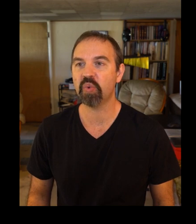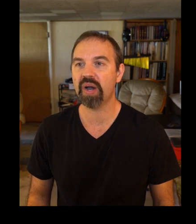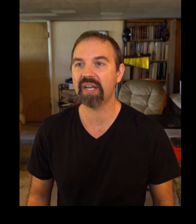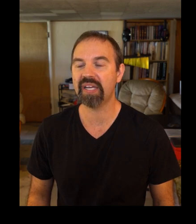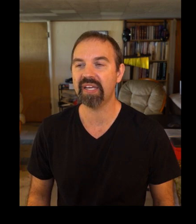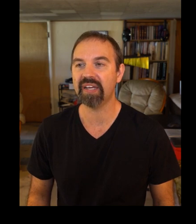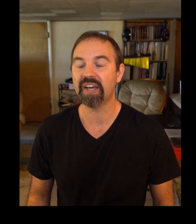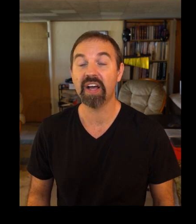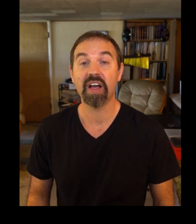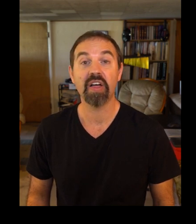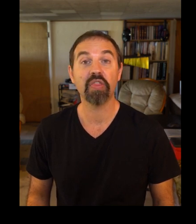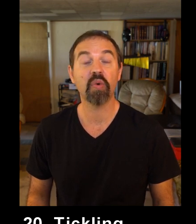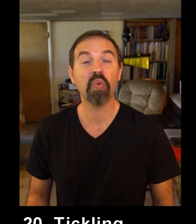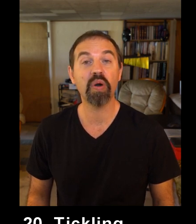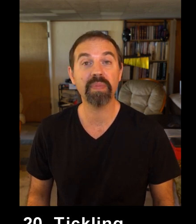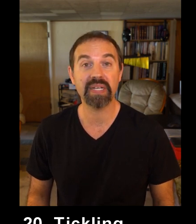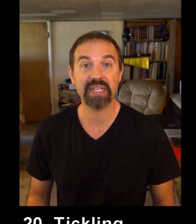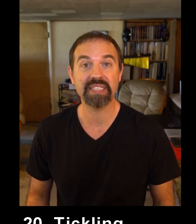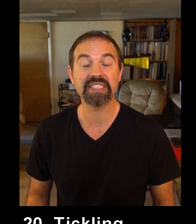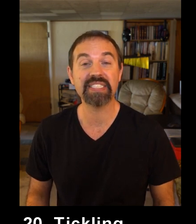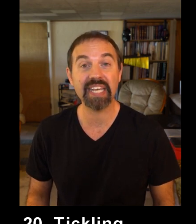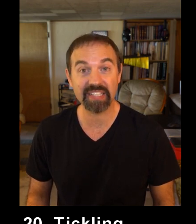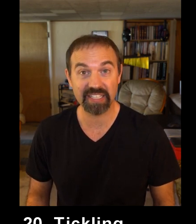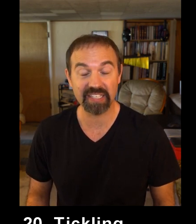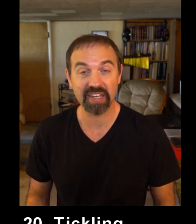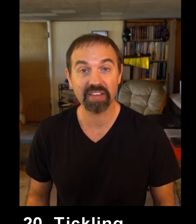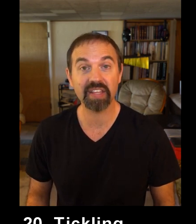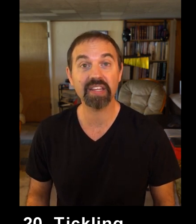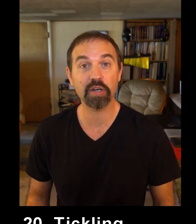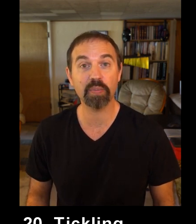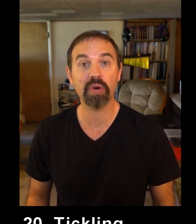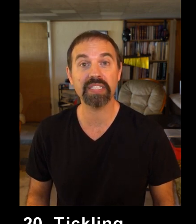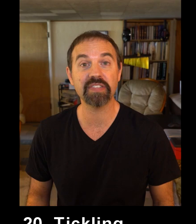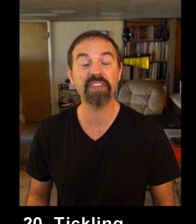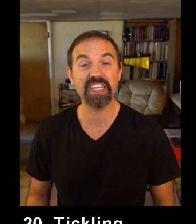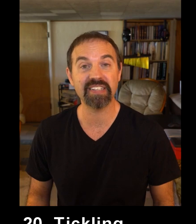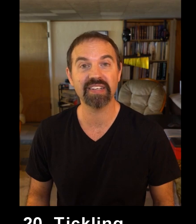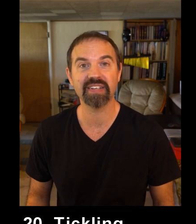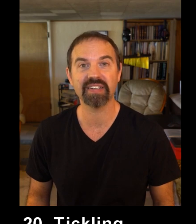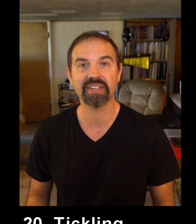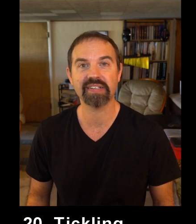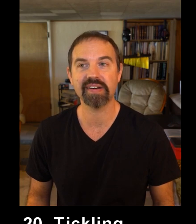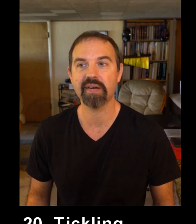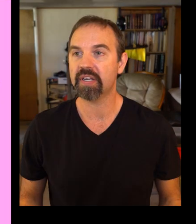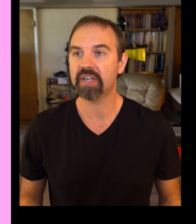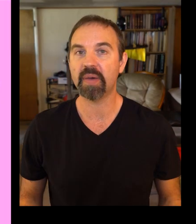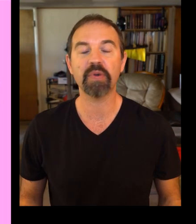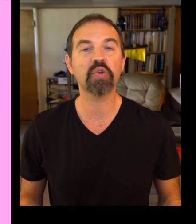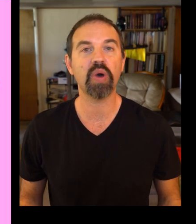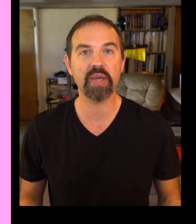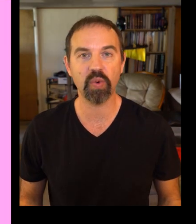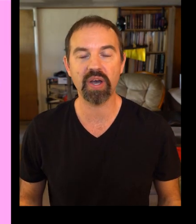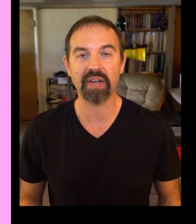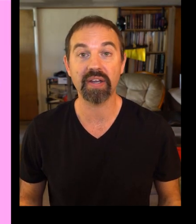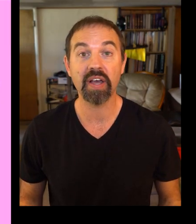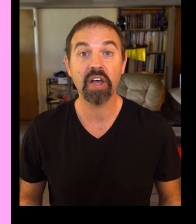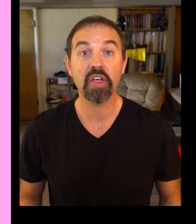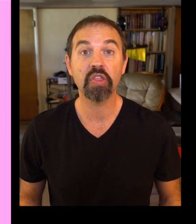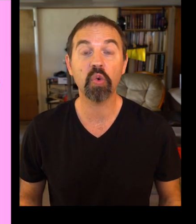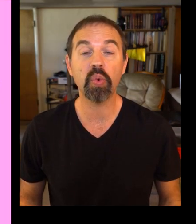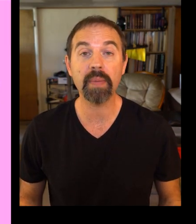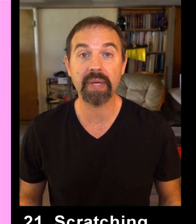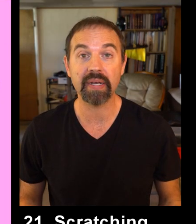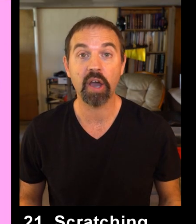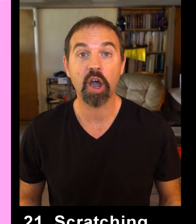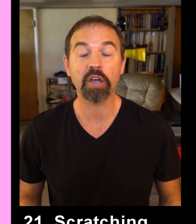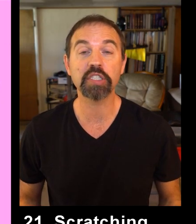Number 20, the woman is tickling the little boy's feet. Number 21,